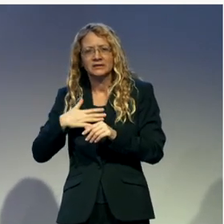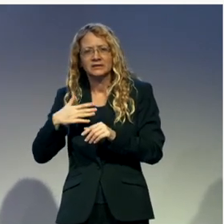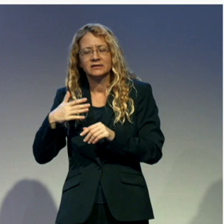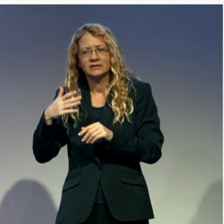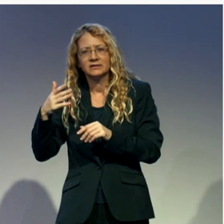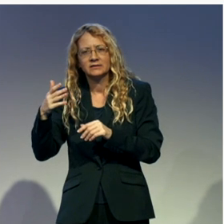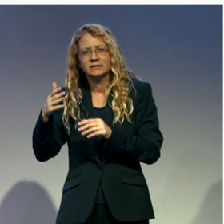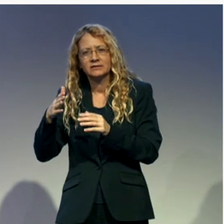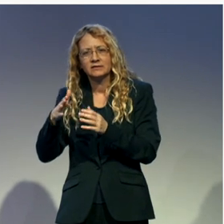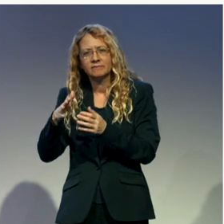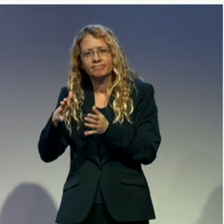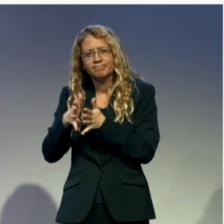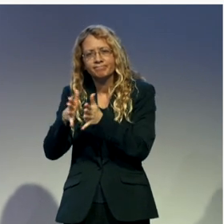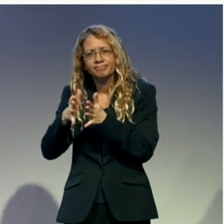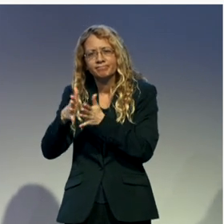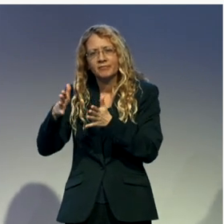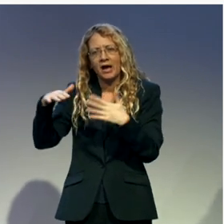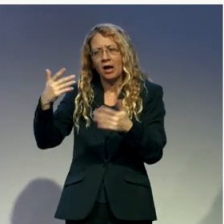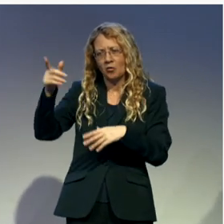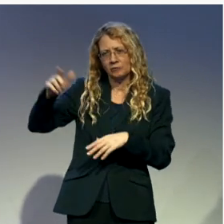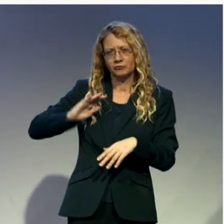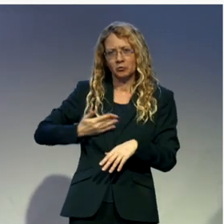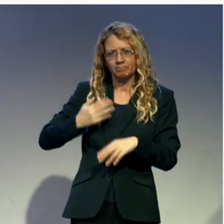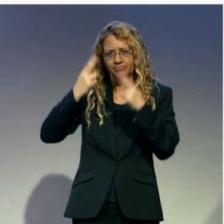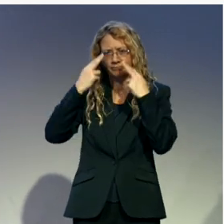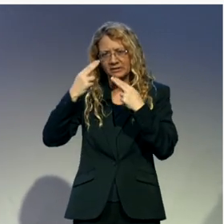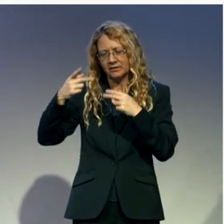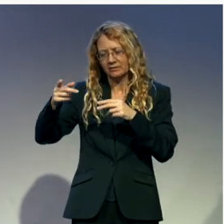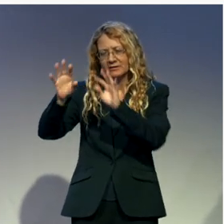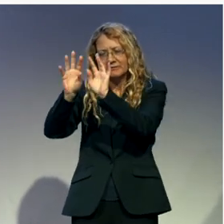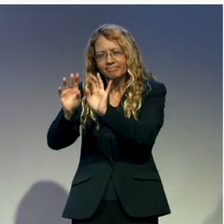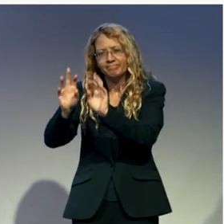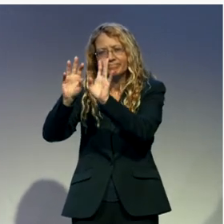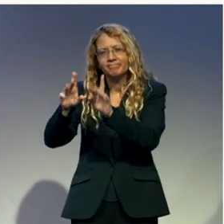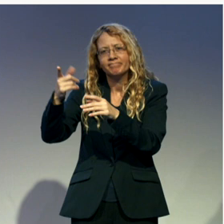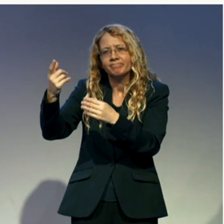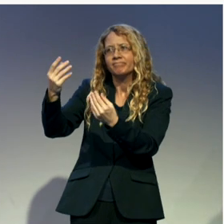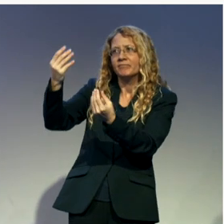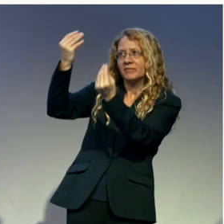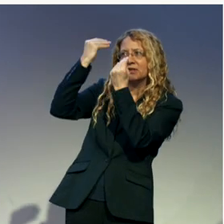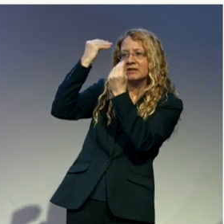detecting breast cancers. I mean, just short one. Thanks.